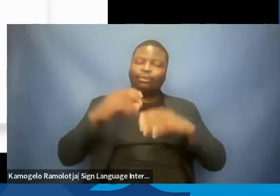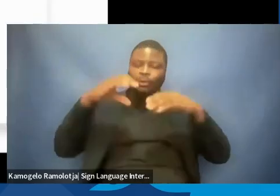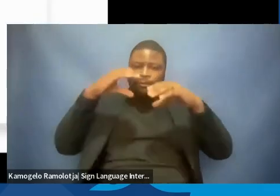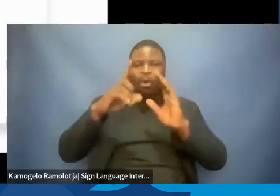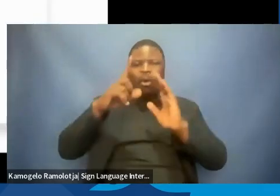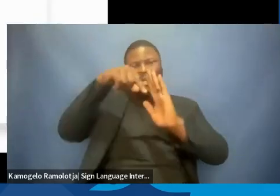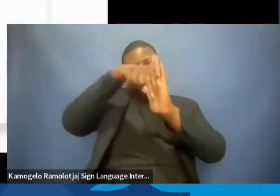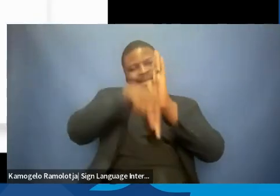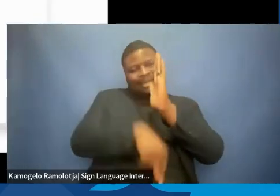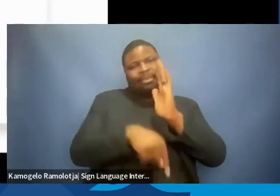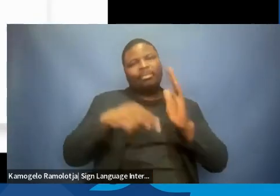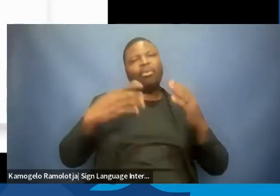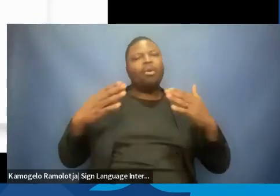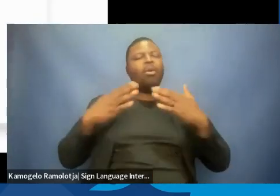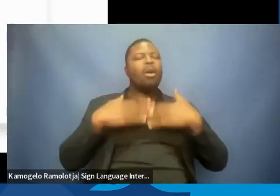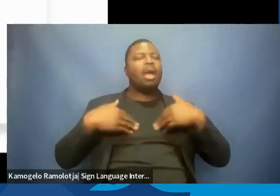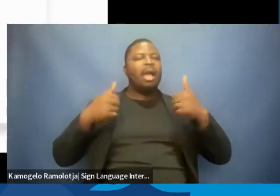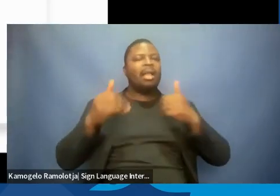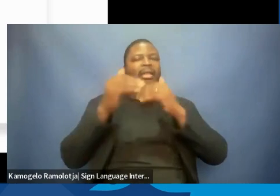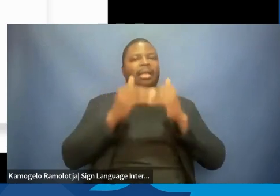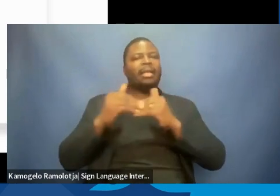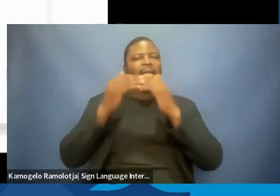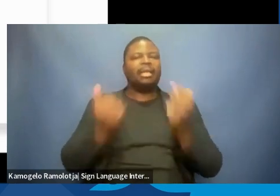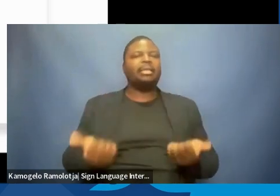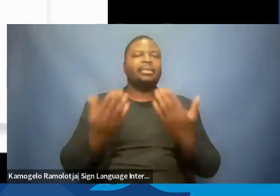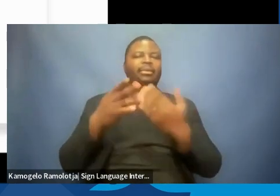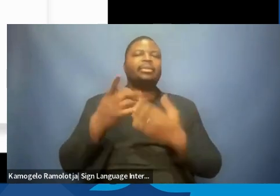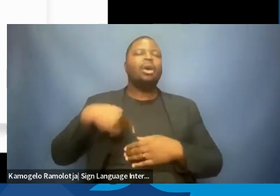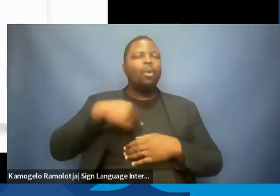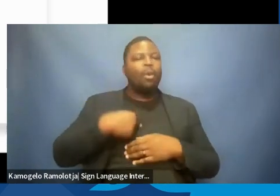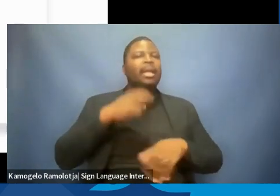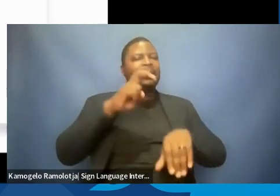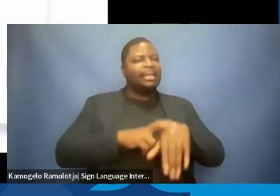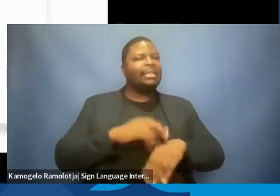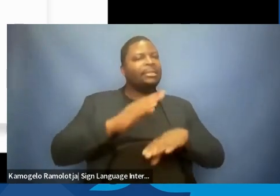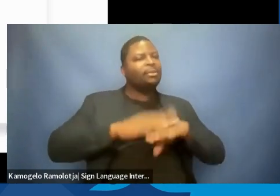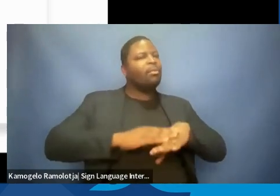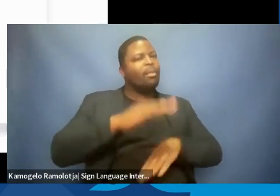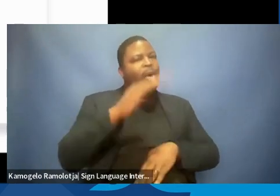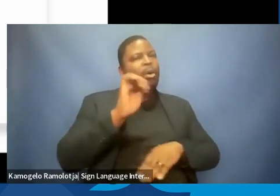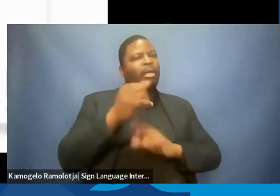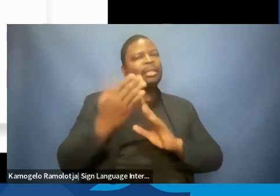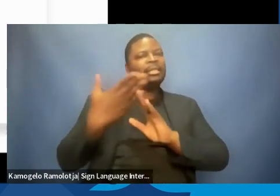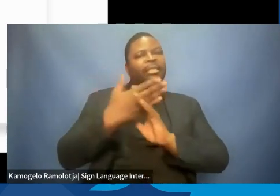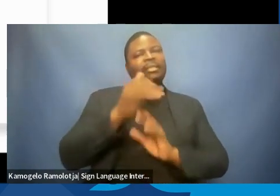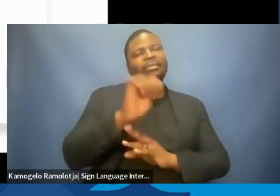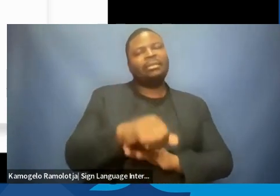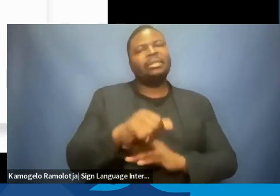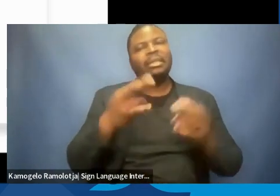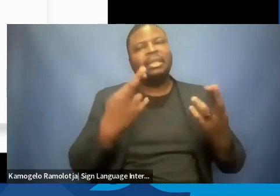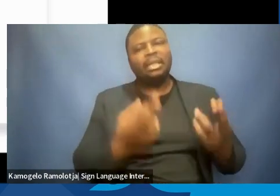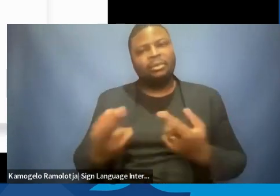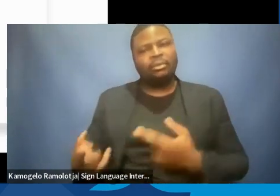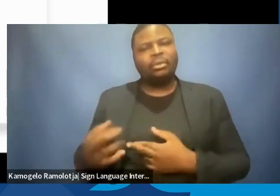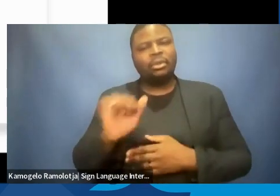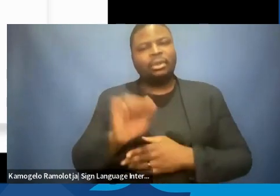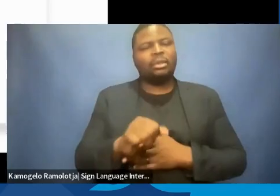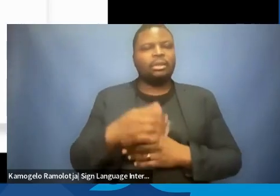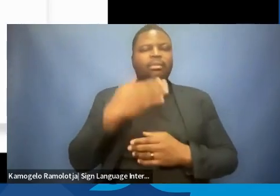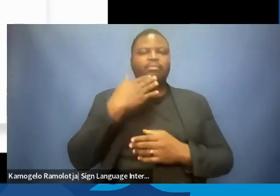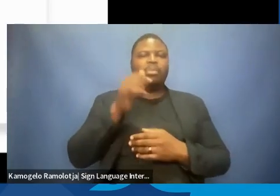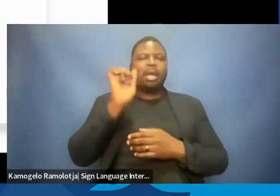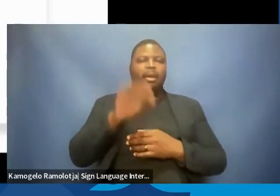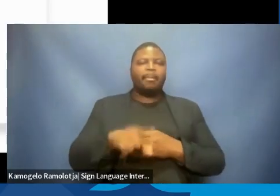needs. Despite our intervention, this reflects that there are deeper environmental, structural, and healthcare issues, and